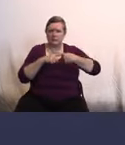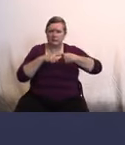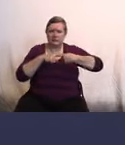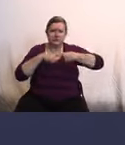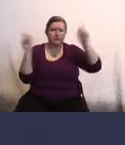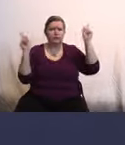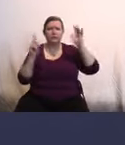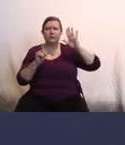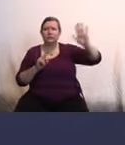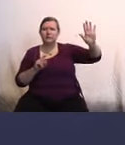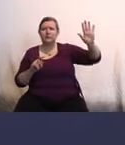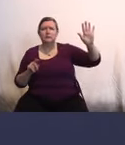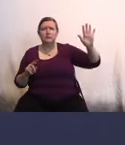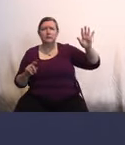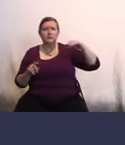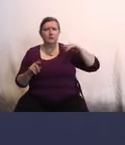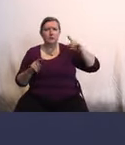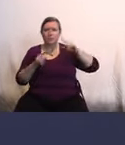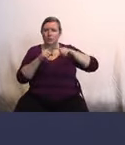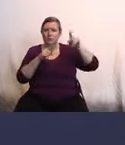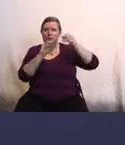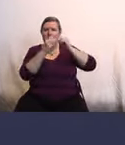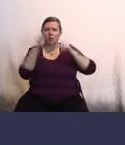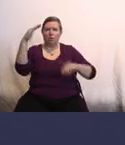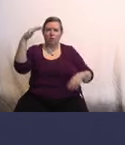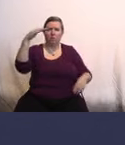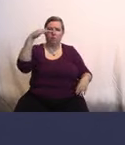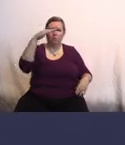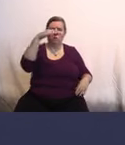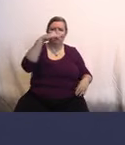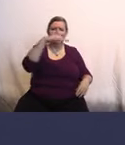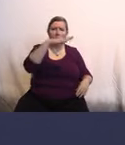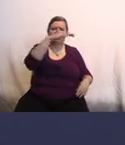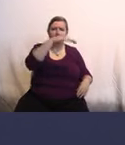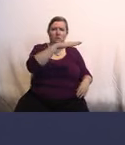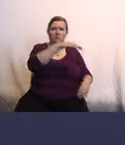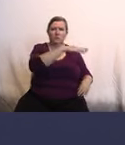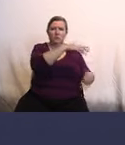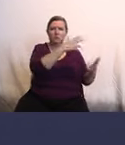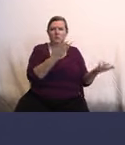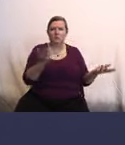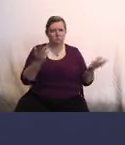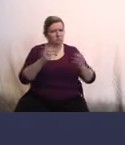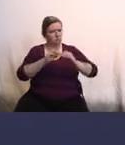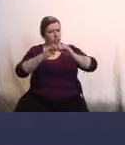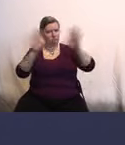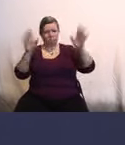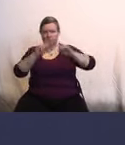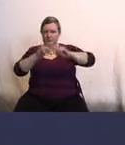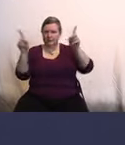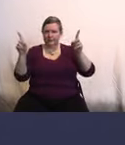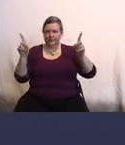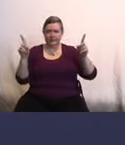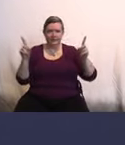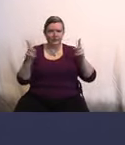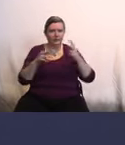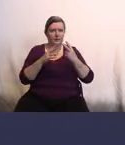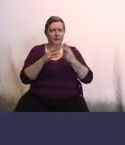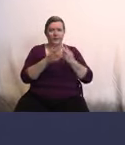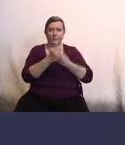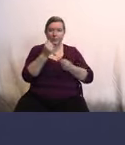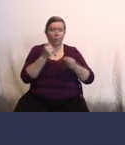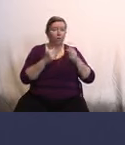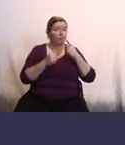reality, like the one that we were experiencing 2 to 6 weeks ago. It's quite striking in both red and blue states in different parts of the